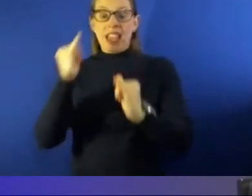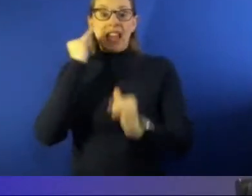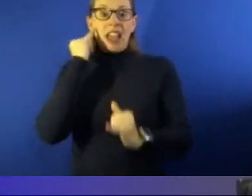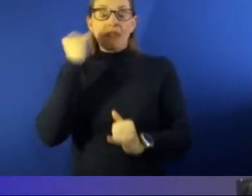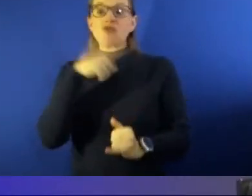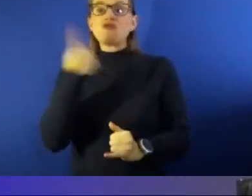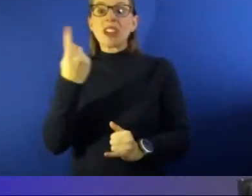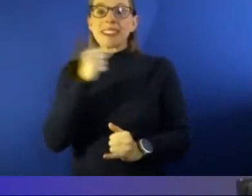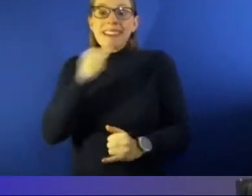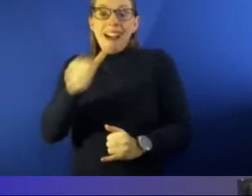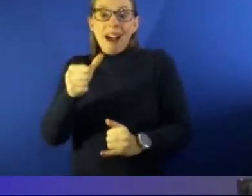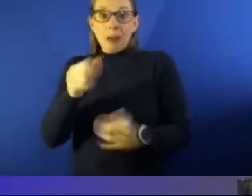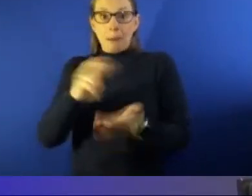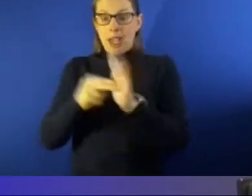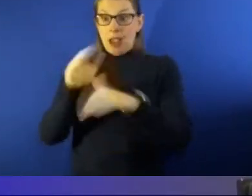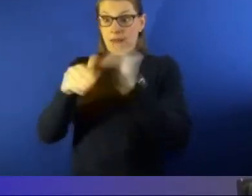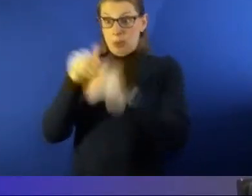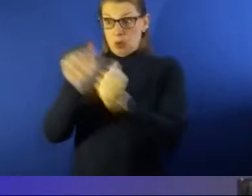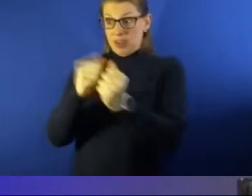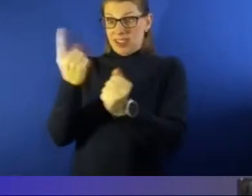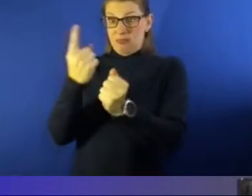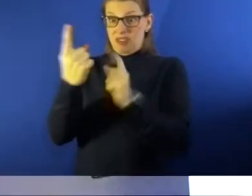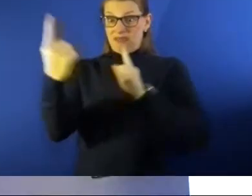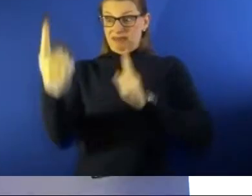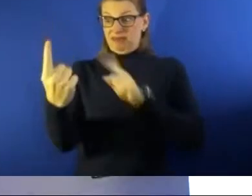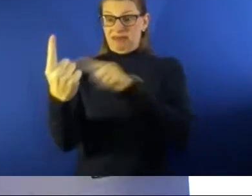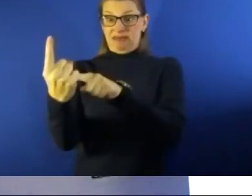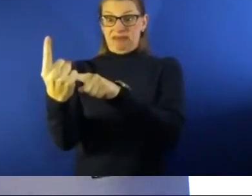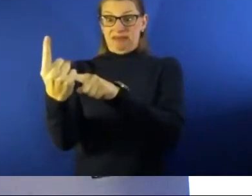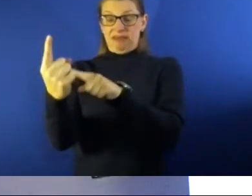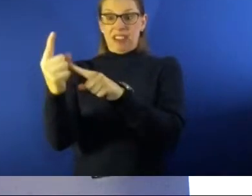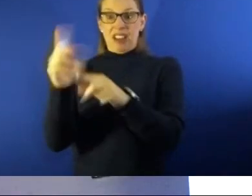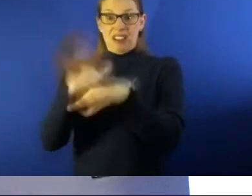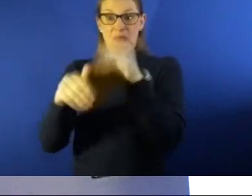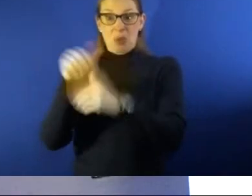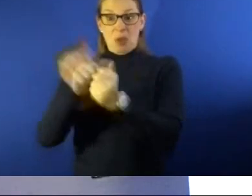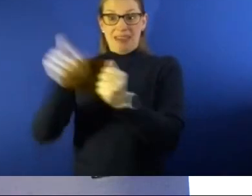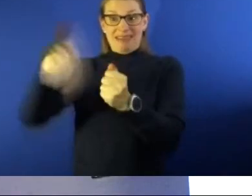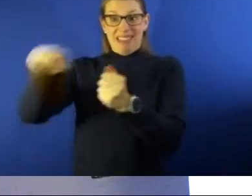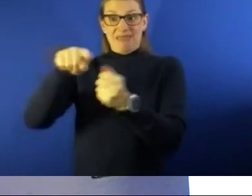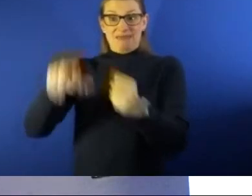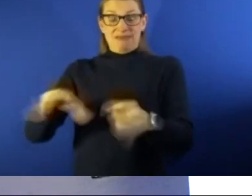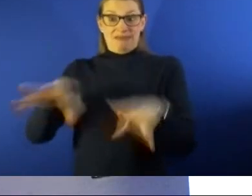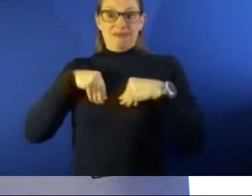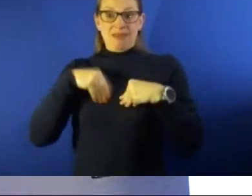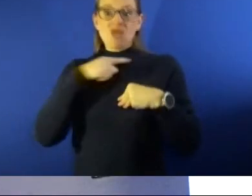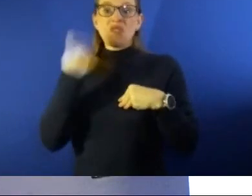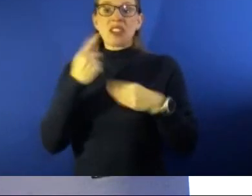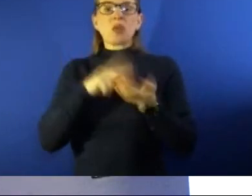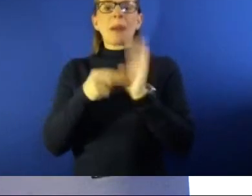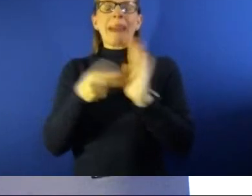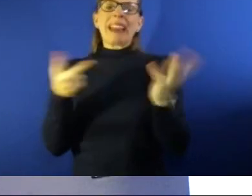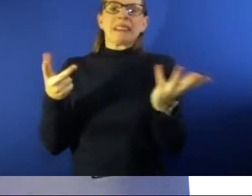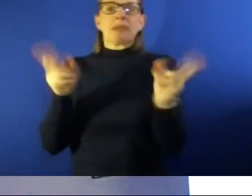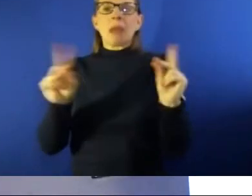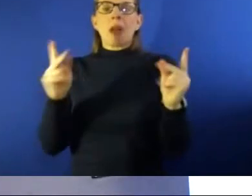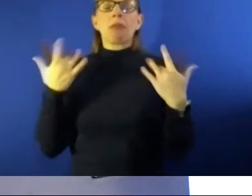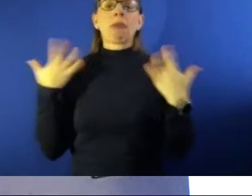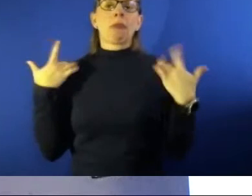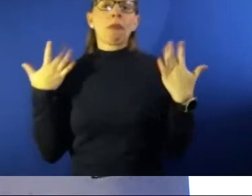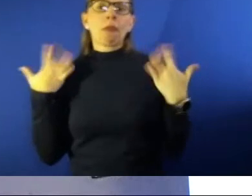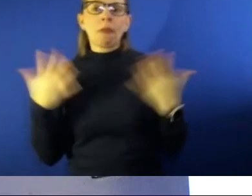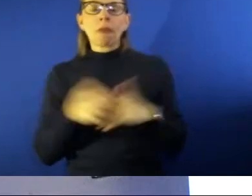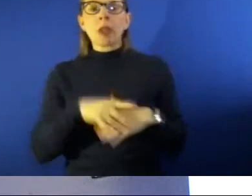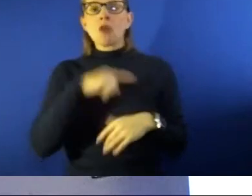comfortable with somebody that's within 6 feet of you taking those risks? And what are we seeing as far as people letting their guard down? I mean, we think it was so risky a